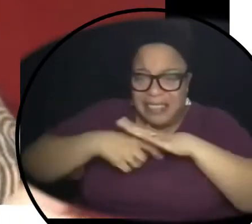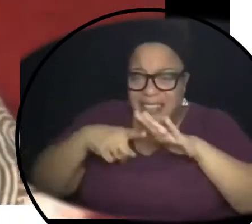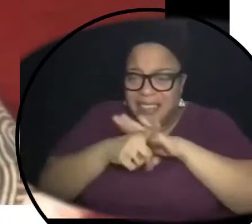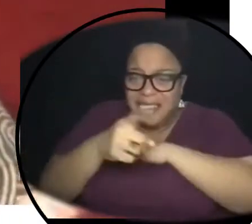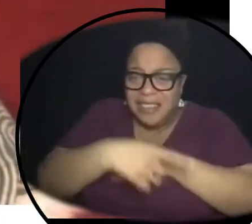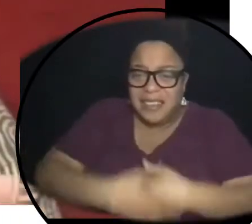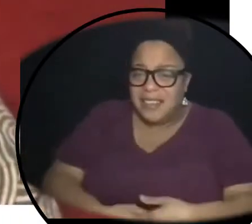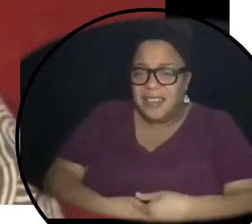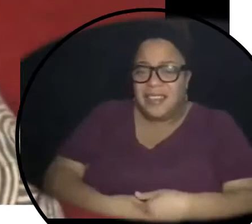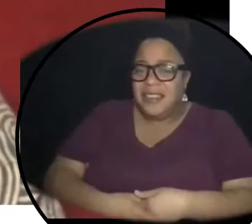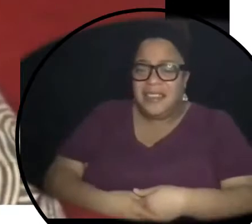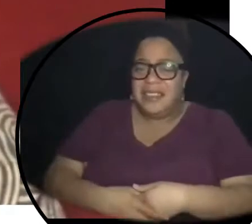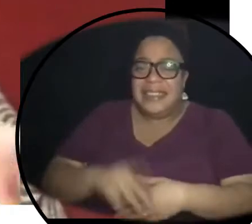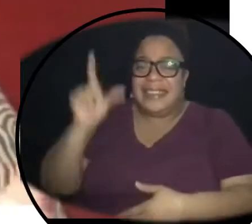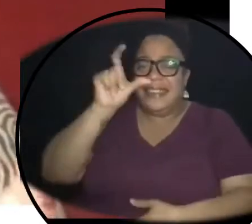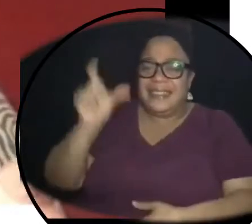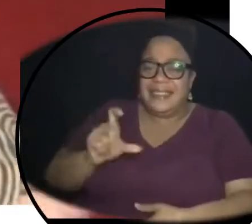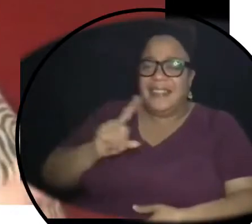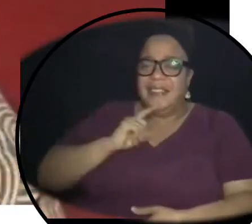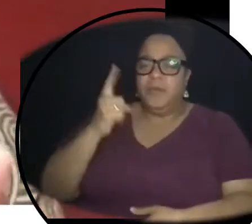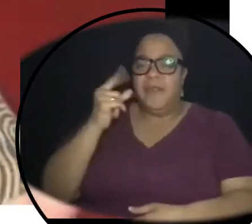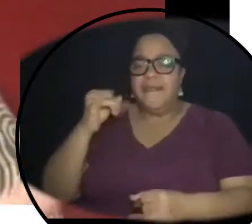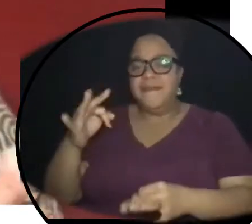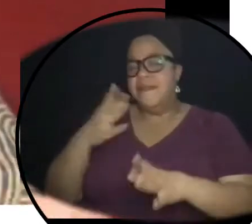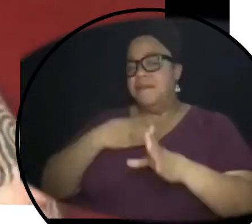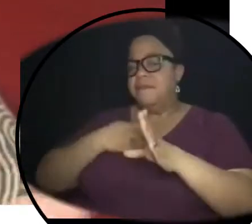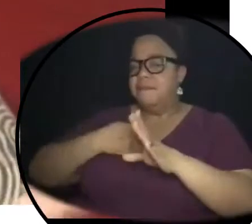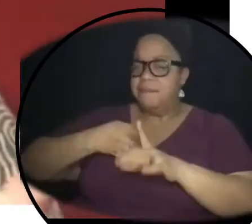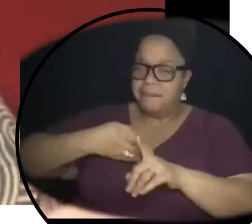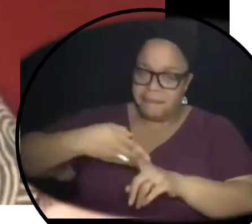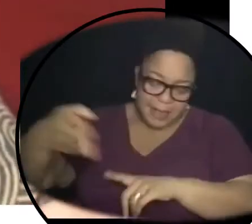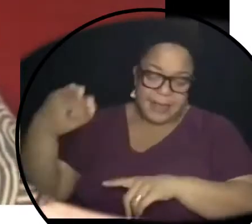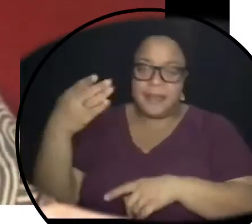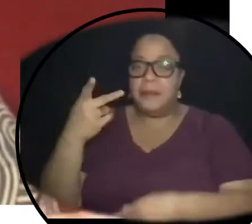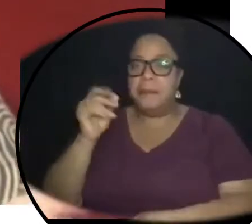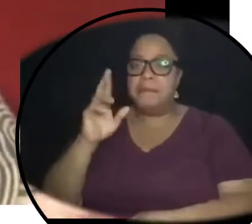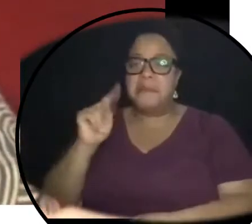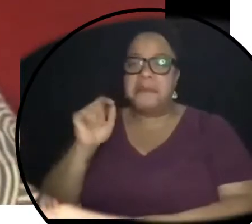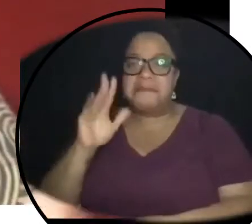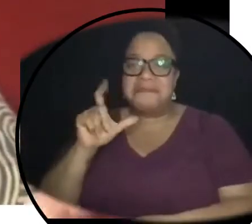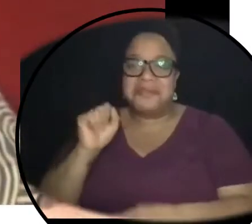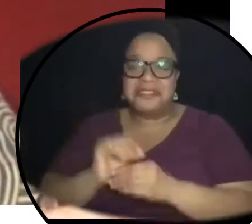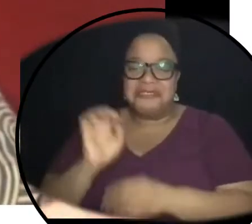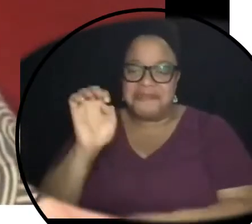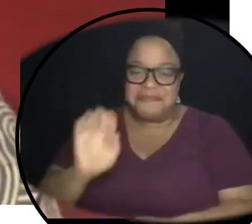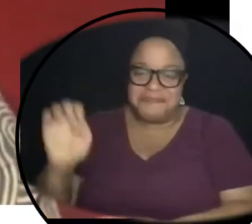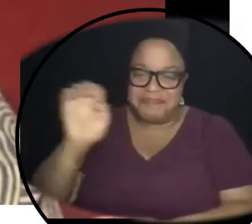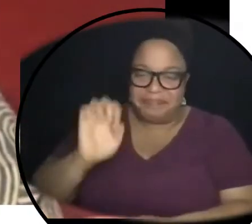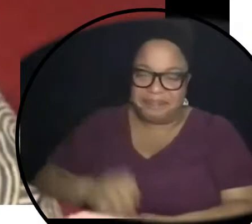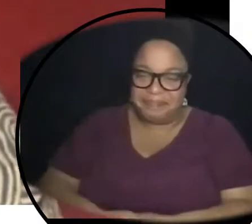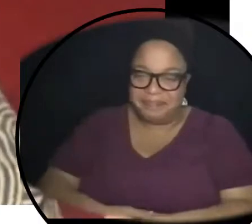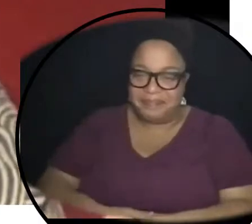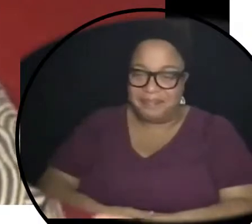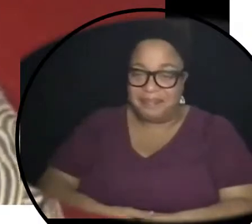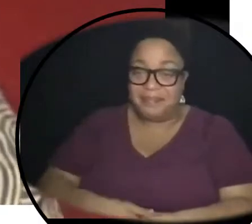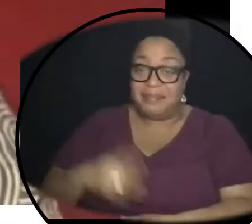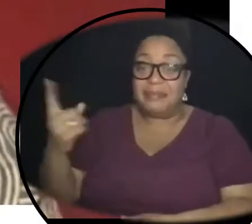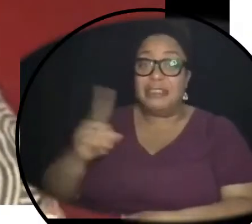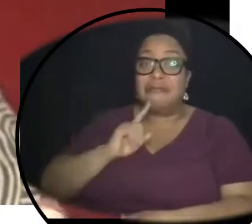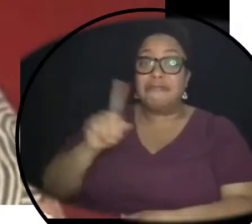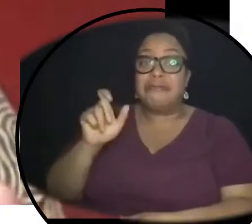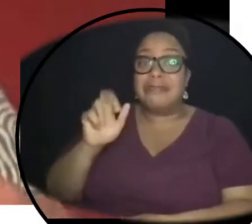would be bad enough, but also at those of us who do not have the right look. That means those of us who are not white.